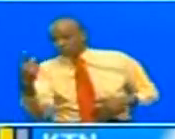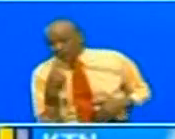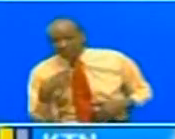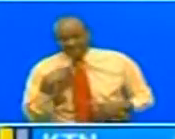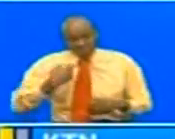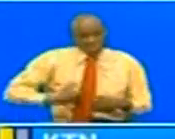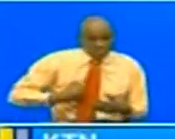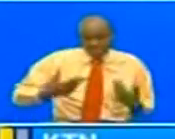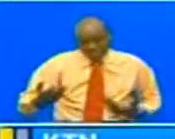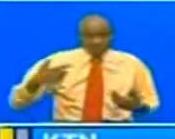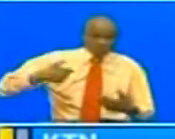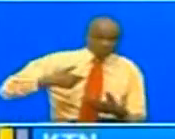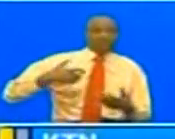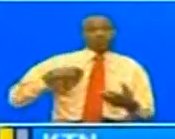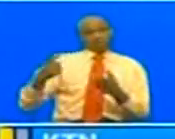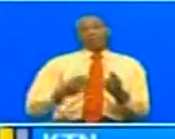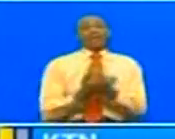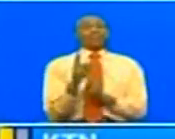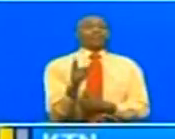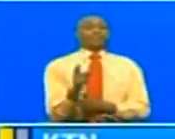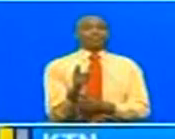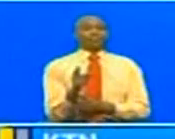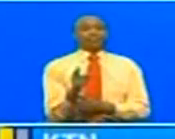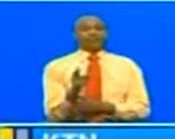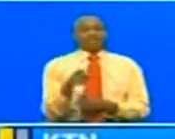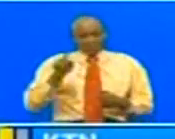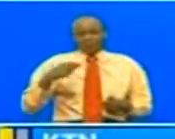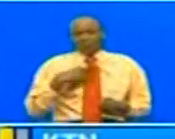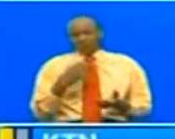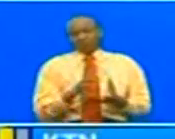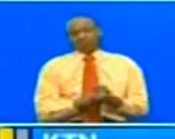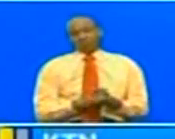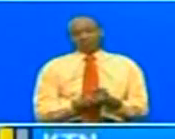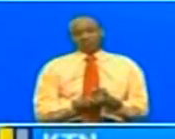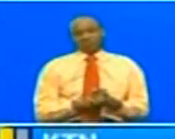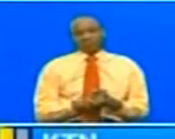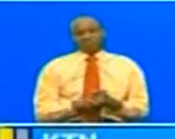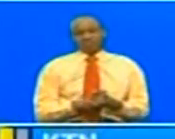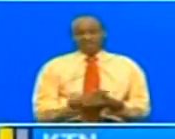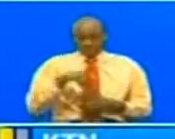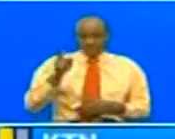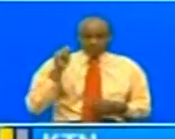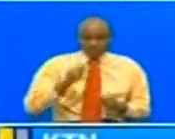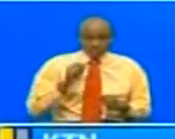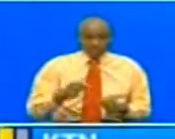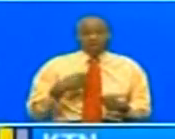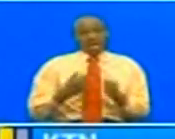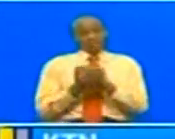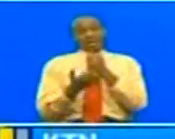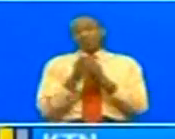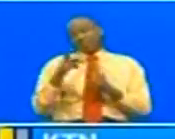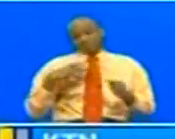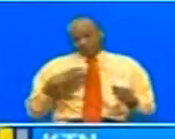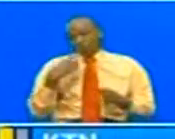were, to take them from wherever they were to the position where the ambulance was on some medication so that they can receive treatment.